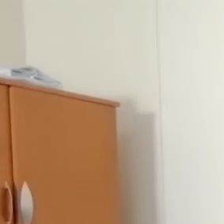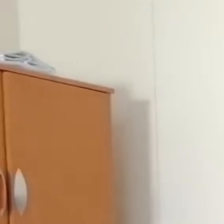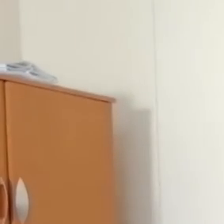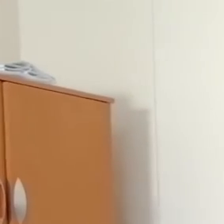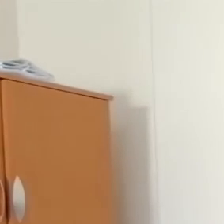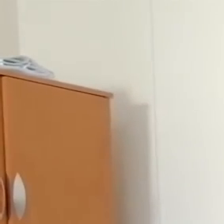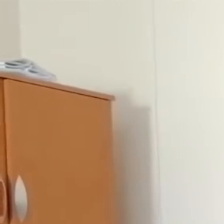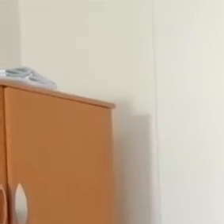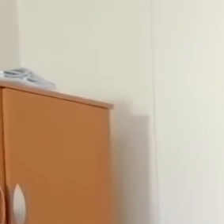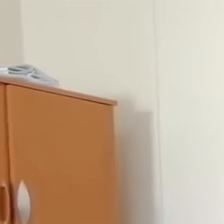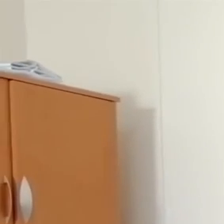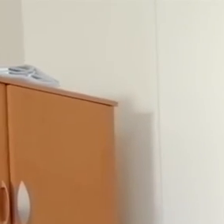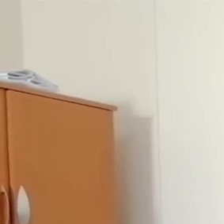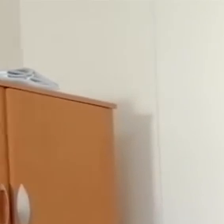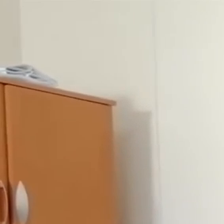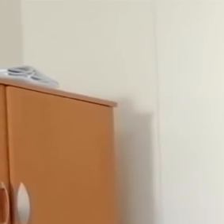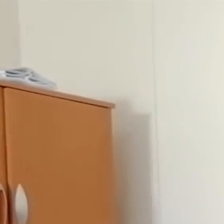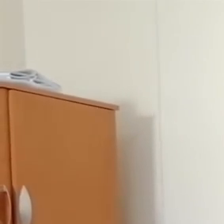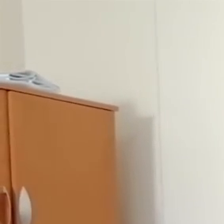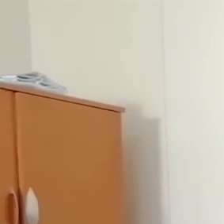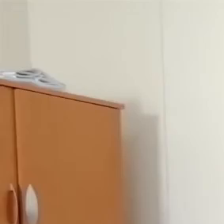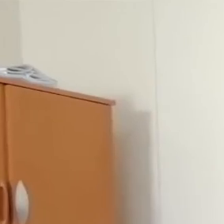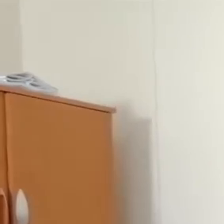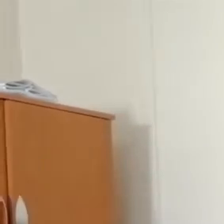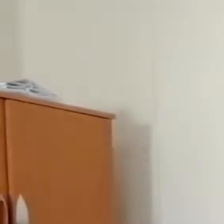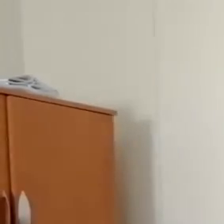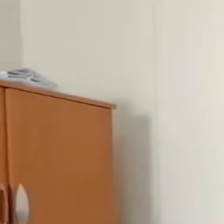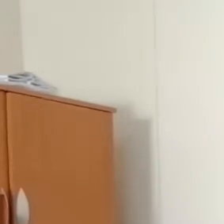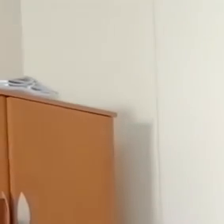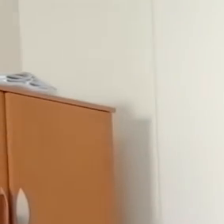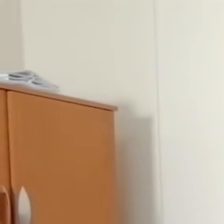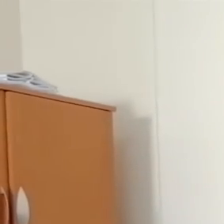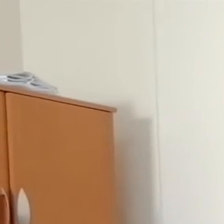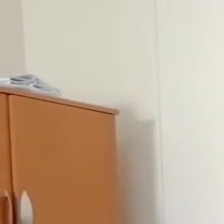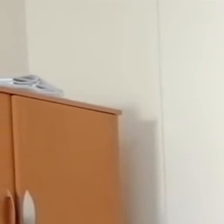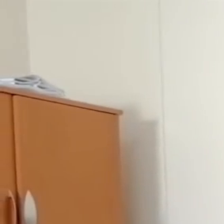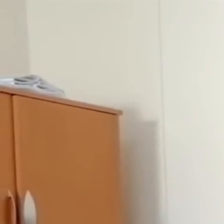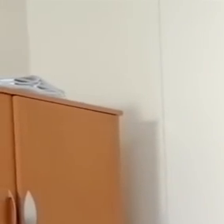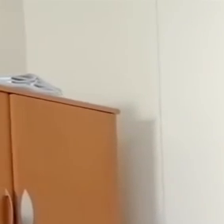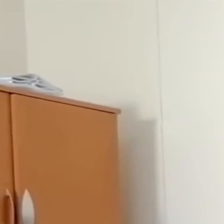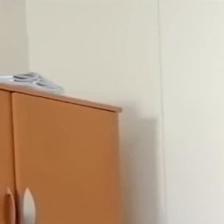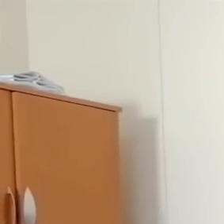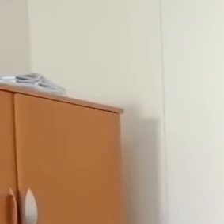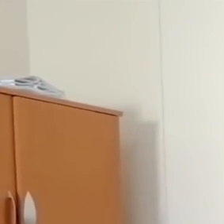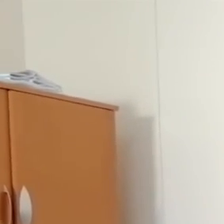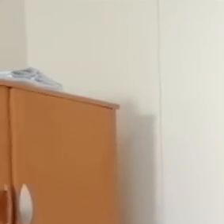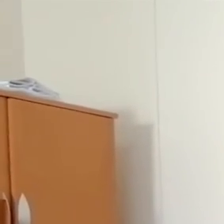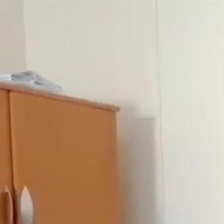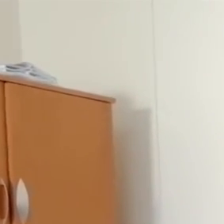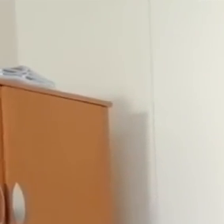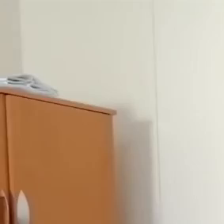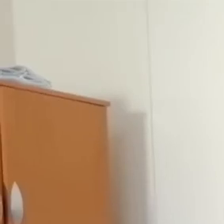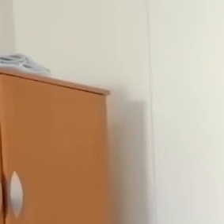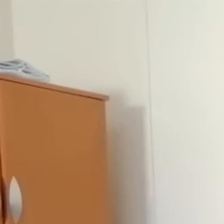the teachers are much appreciative of that gesture, because at least it is supplementing the work that they are giving